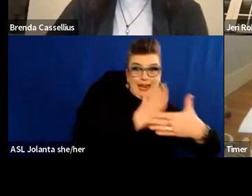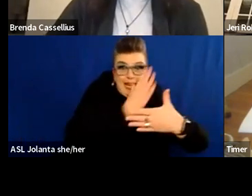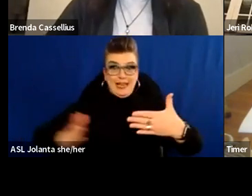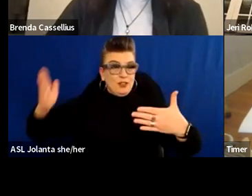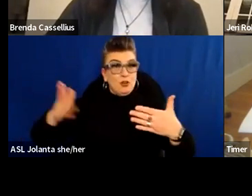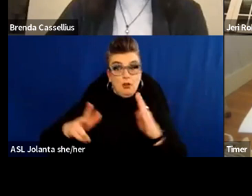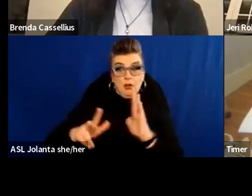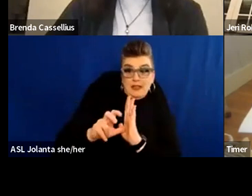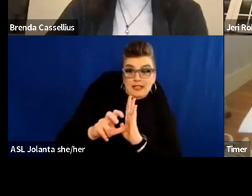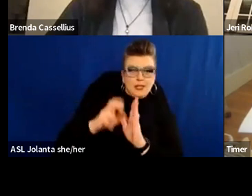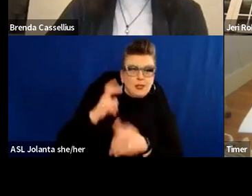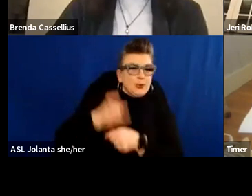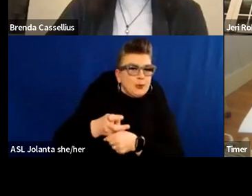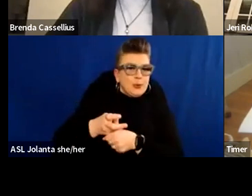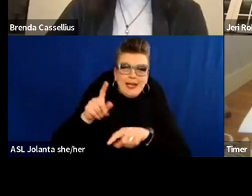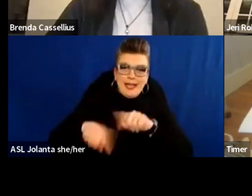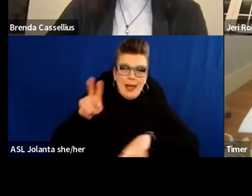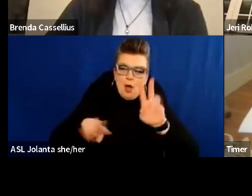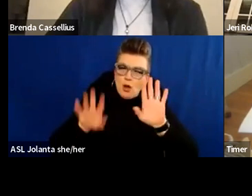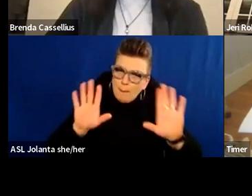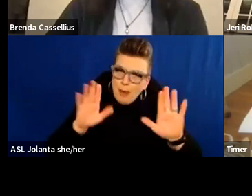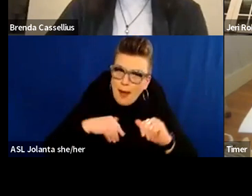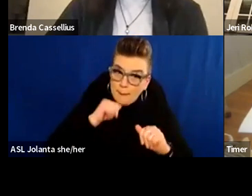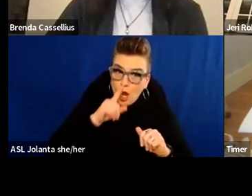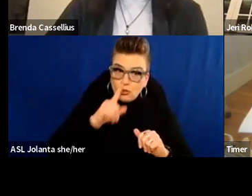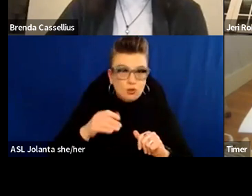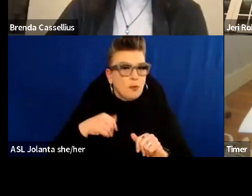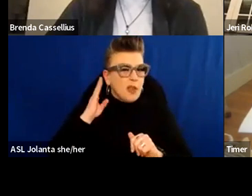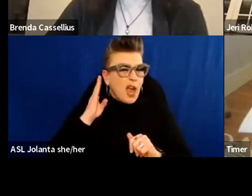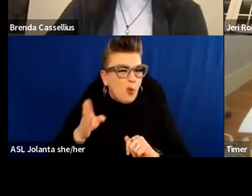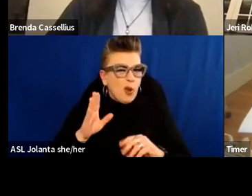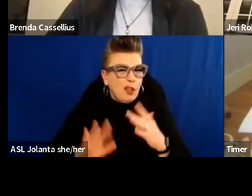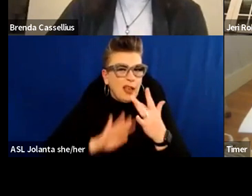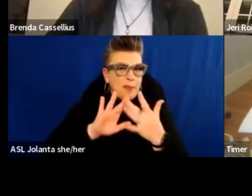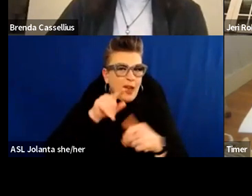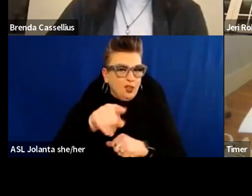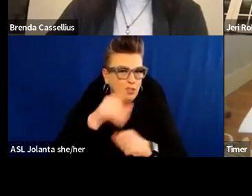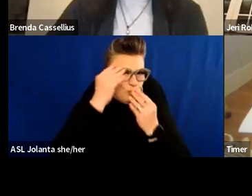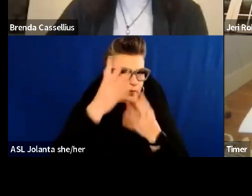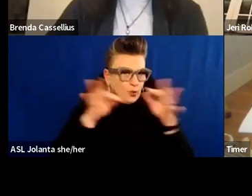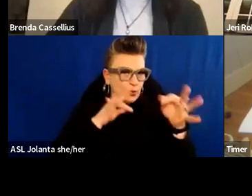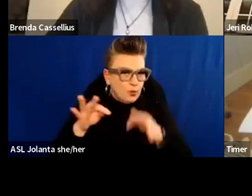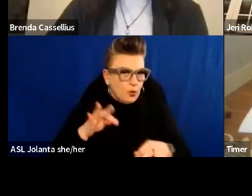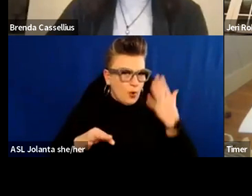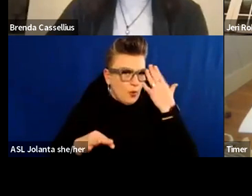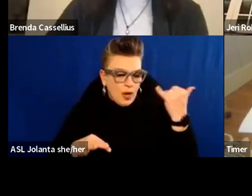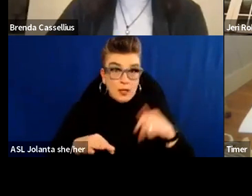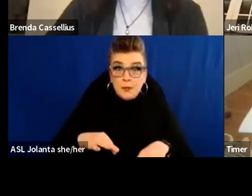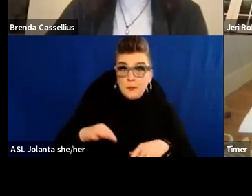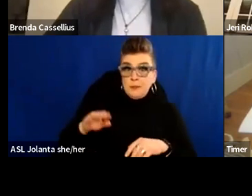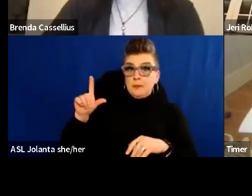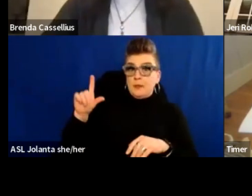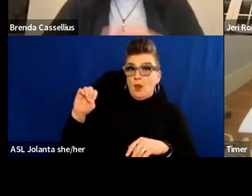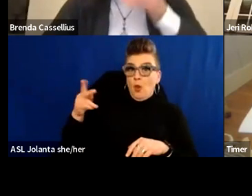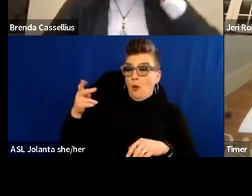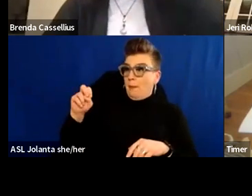but we get back to you with more definitive um rationale as to why that would be helpful i know that that's something that's absolutely